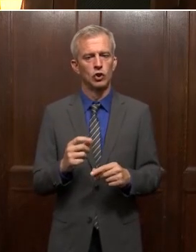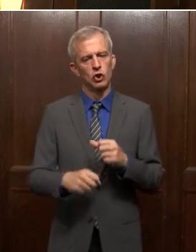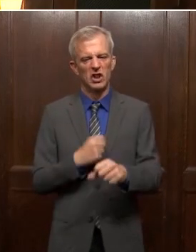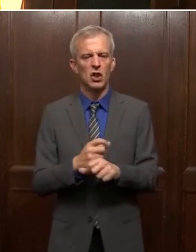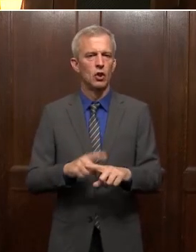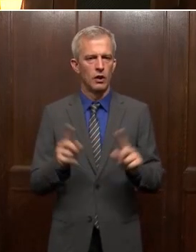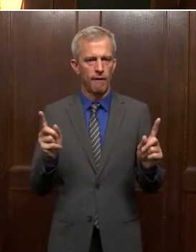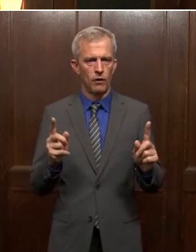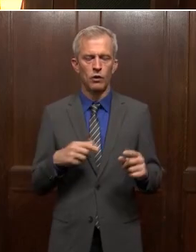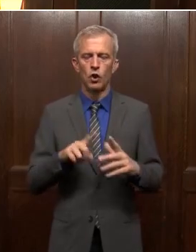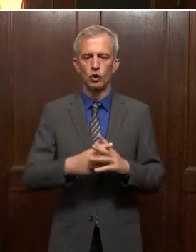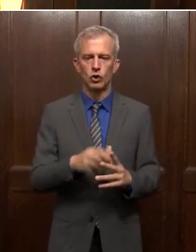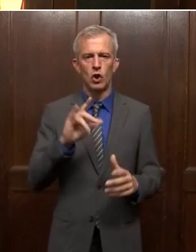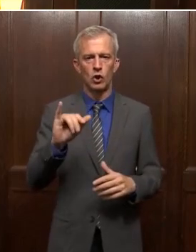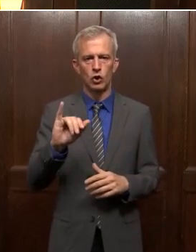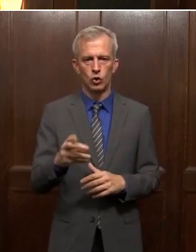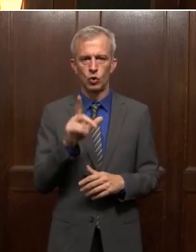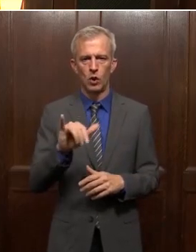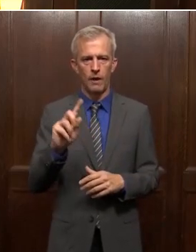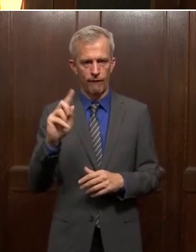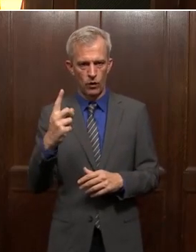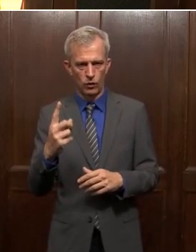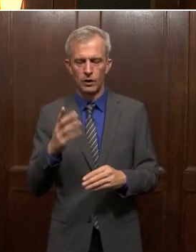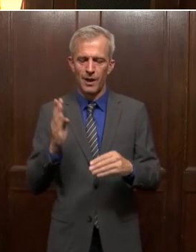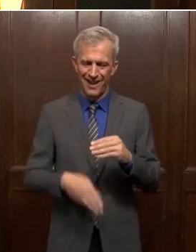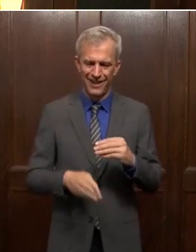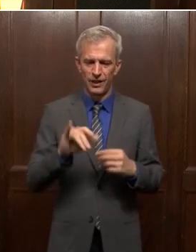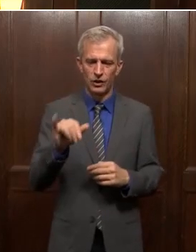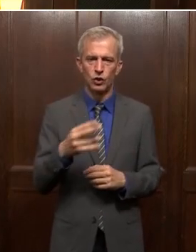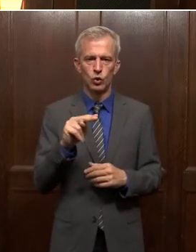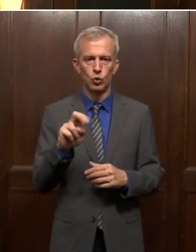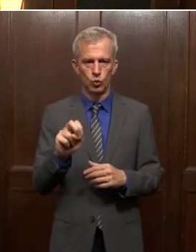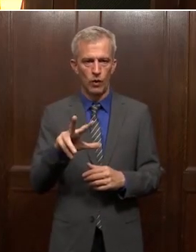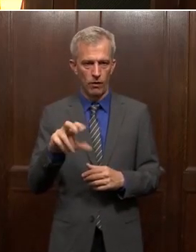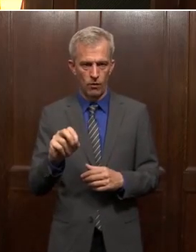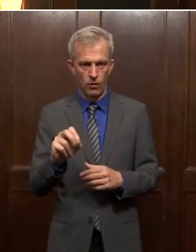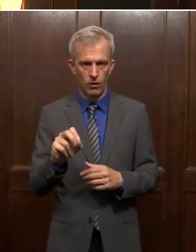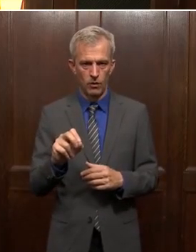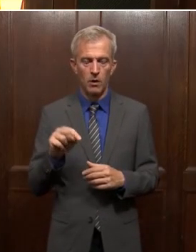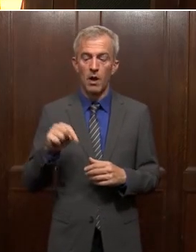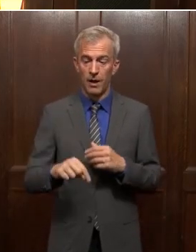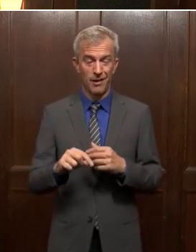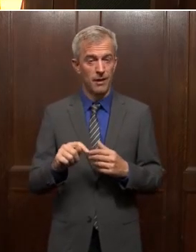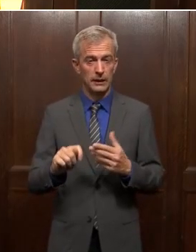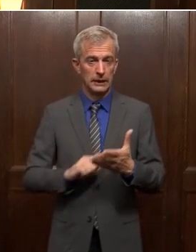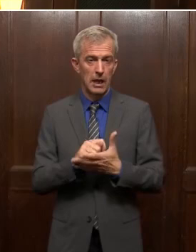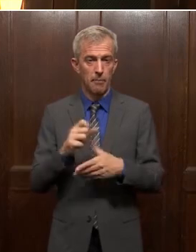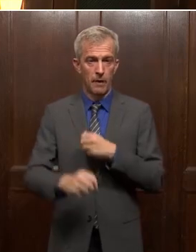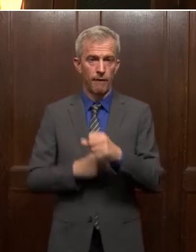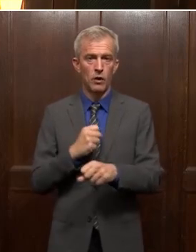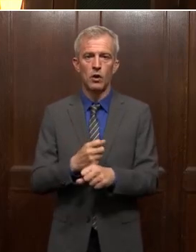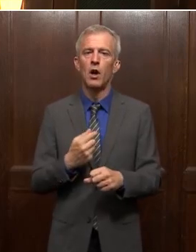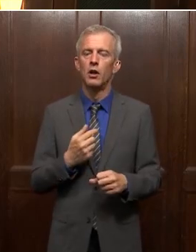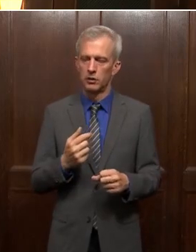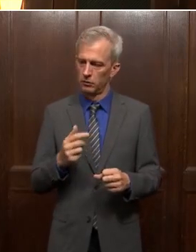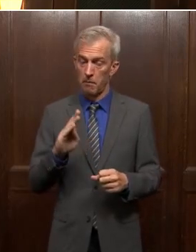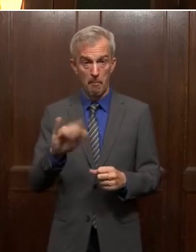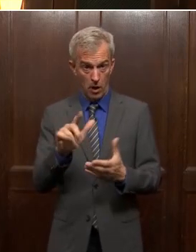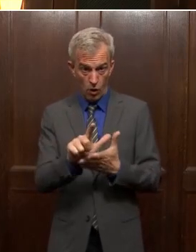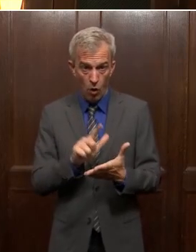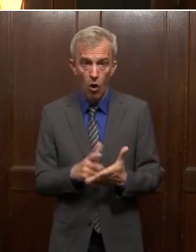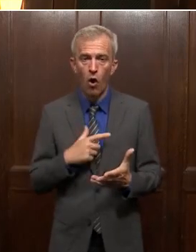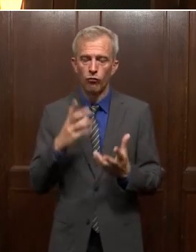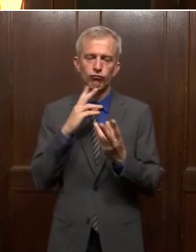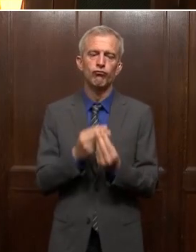It starts July 1st and ends on June 30th. And this time of the year, by our city charter, I release a budget to plan for those 12 months